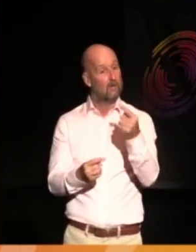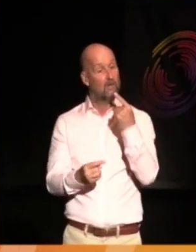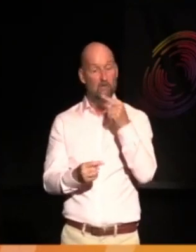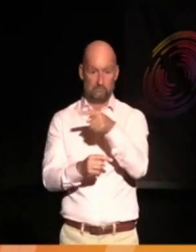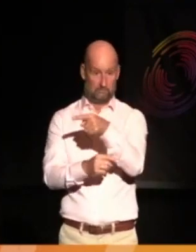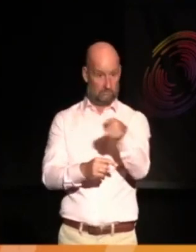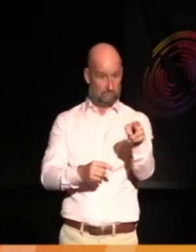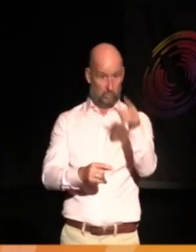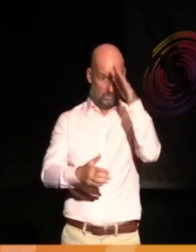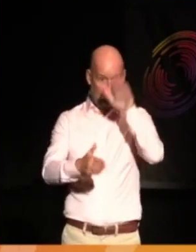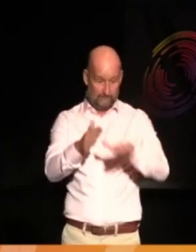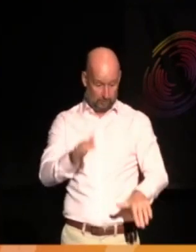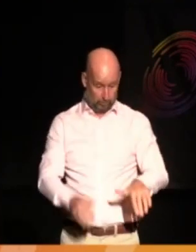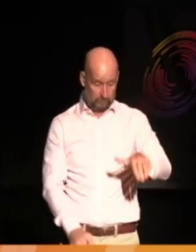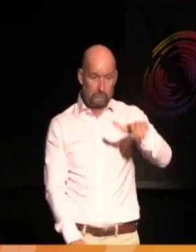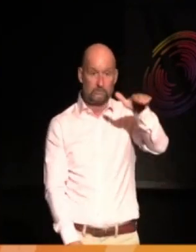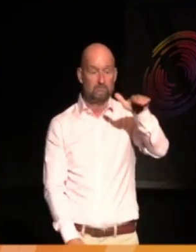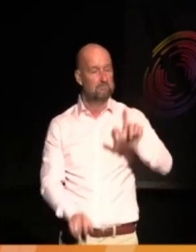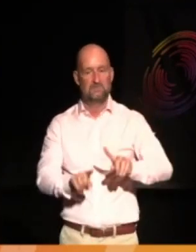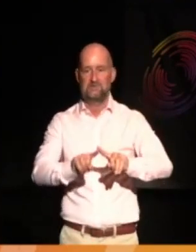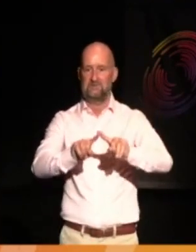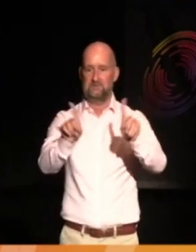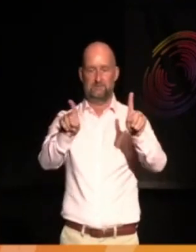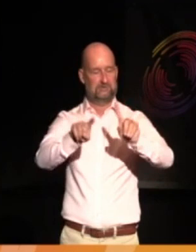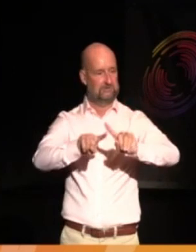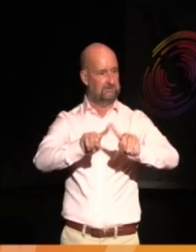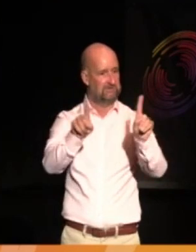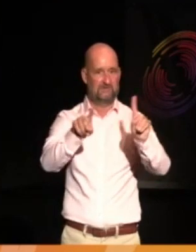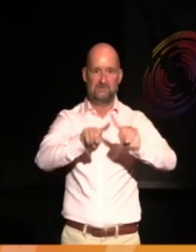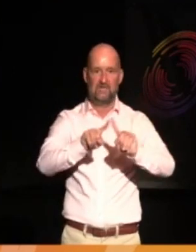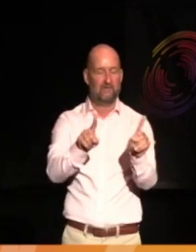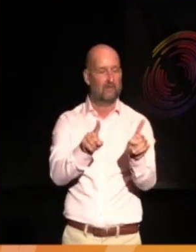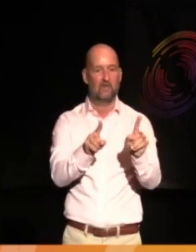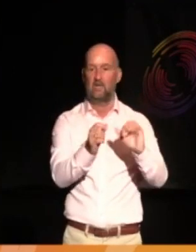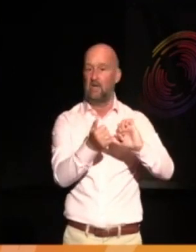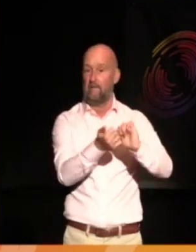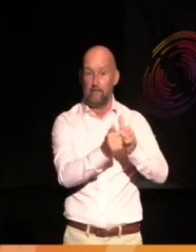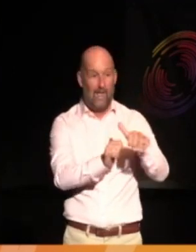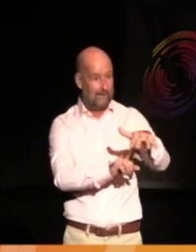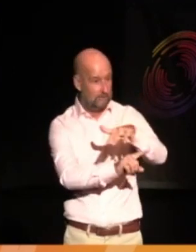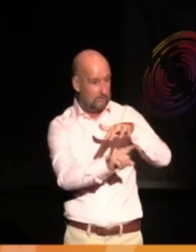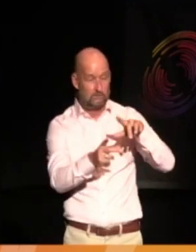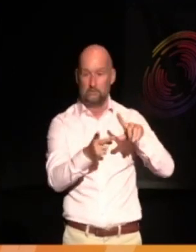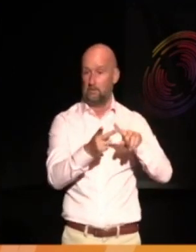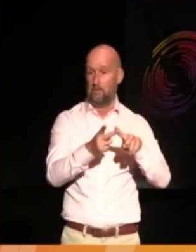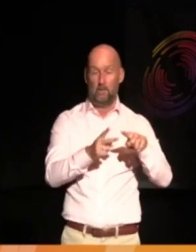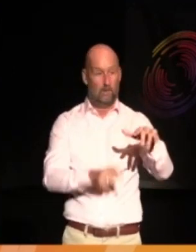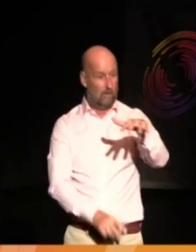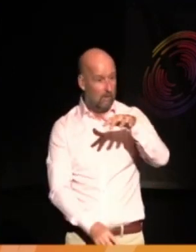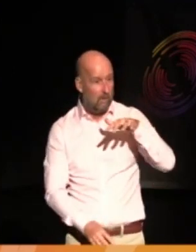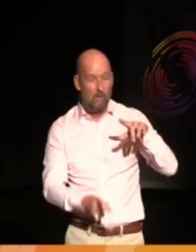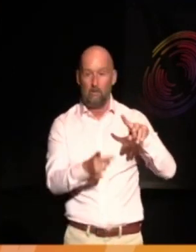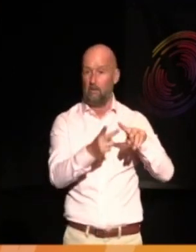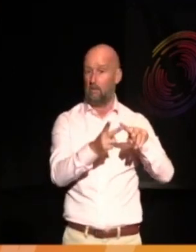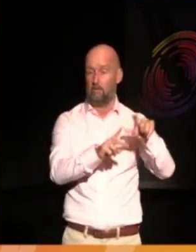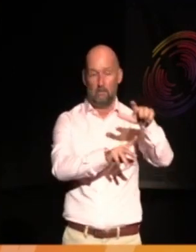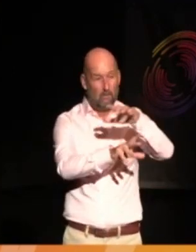different experiences, life experiences, friendship and circle group differences. There's so many things